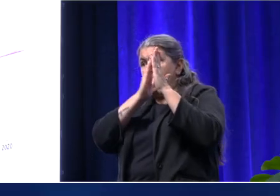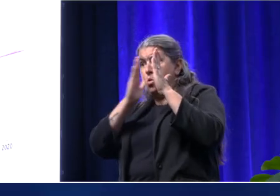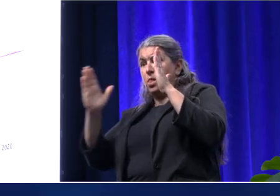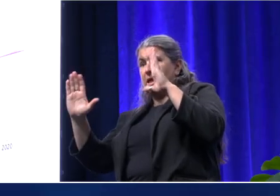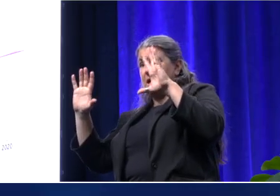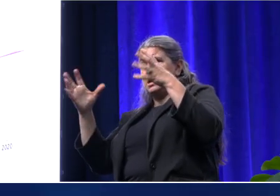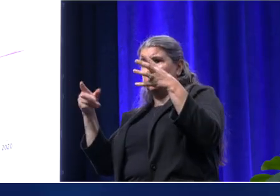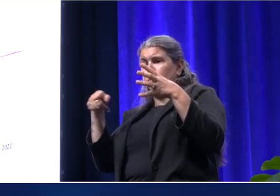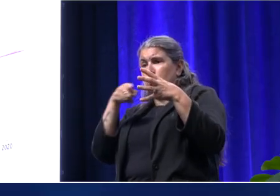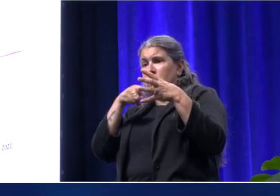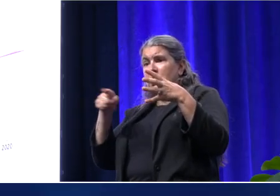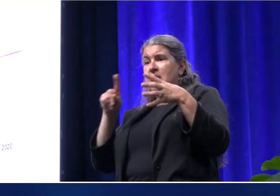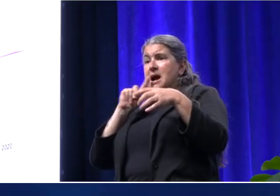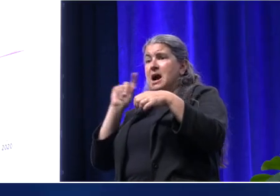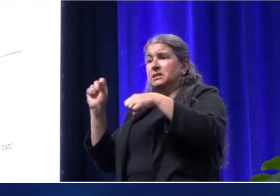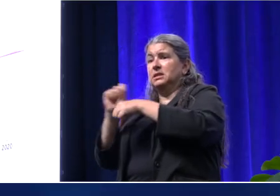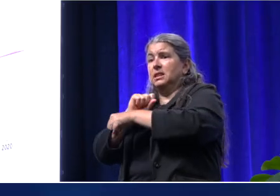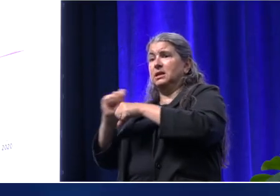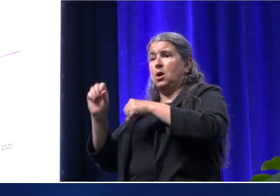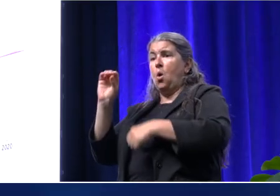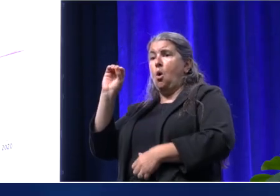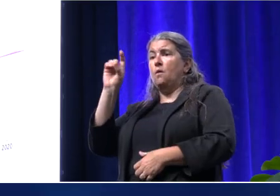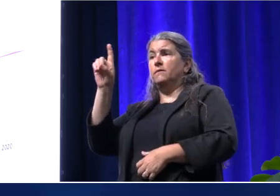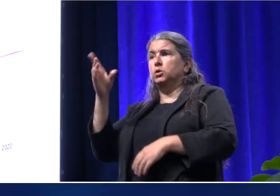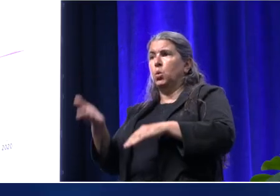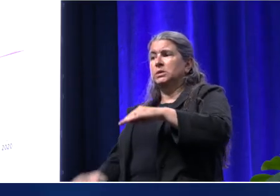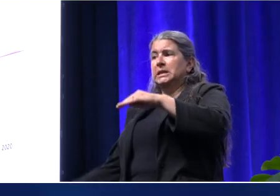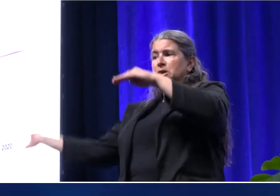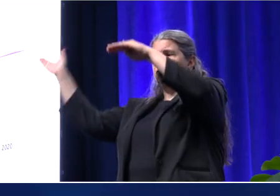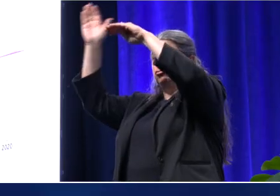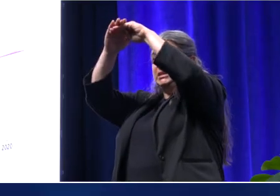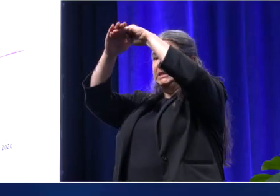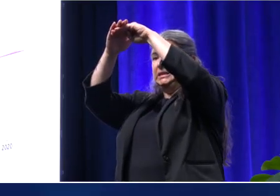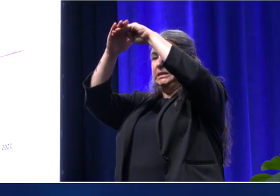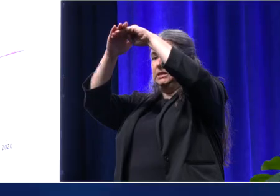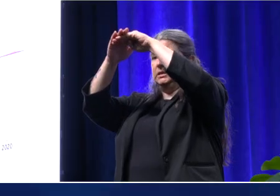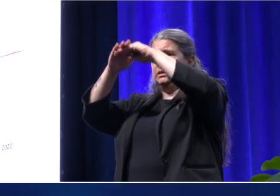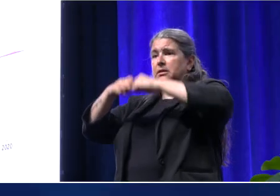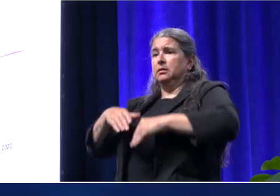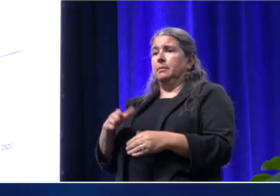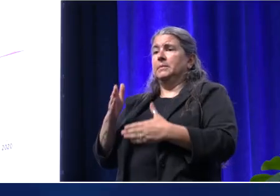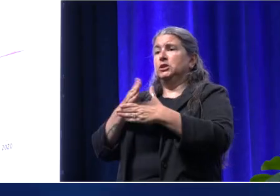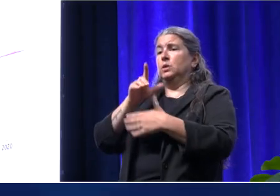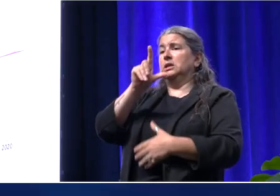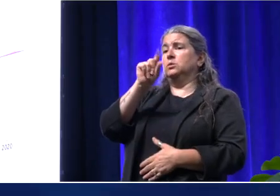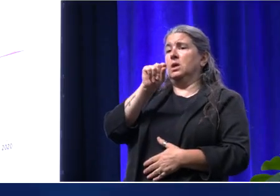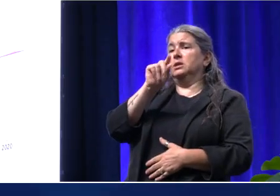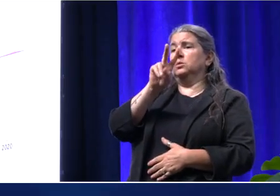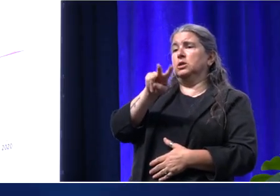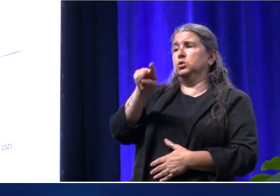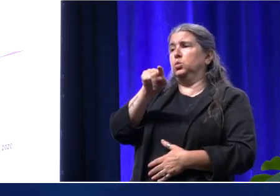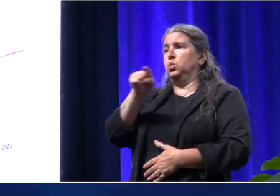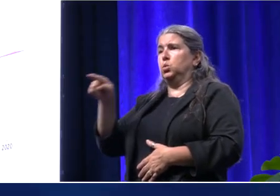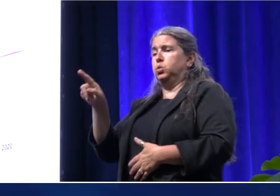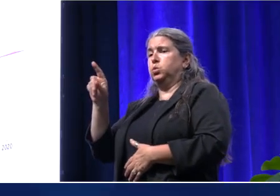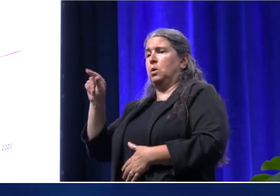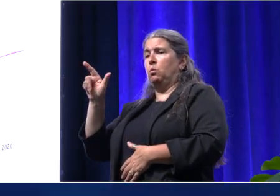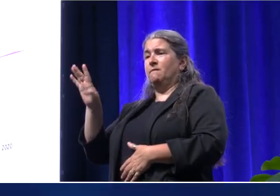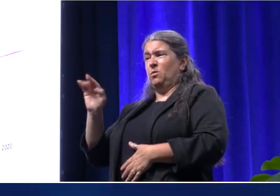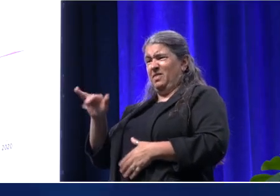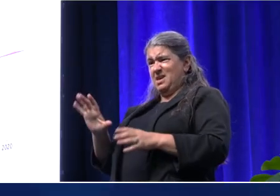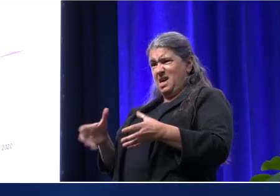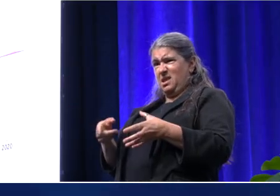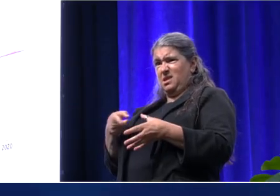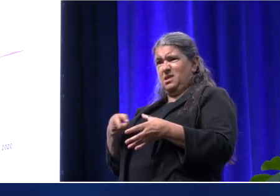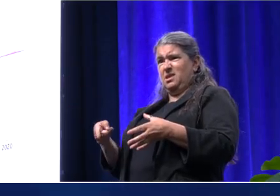actually overdoses increased between 22 and 24, okay? And why would that possibly